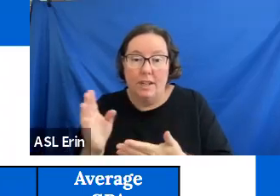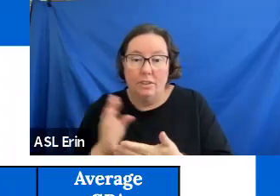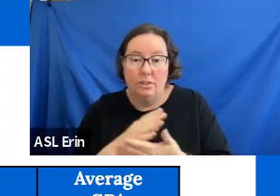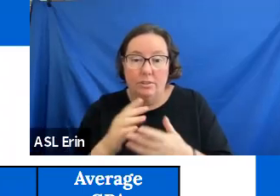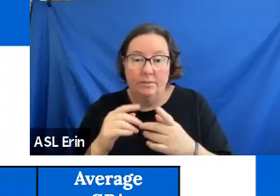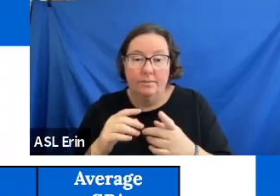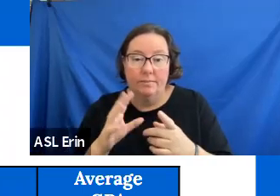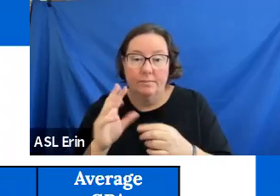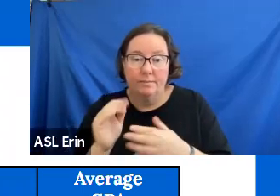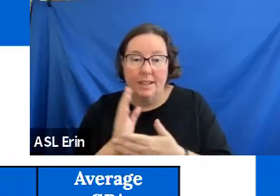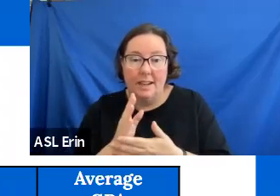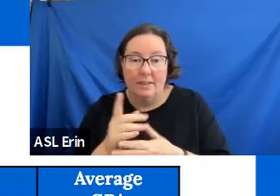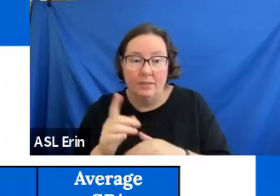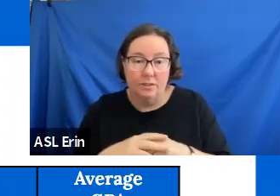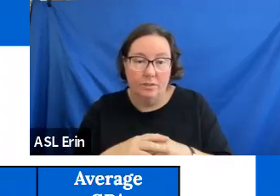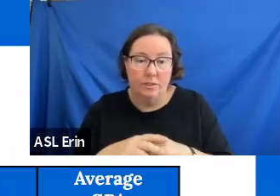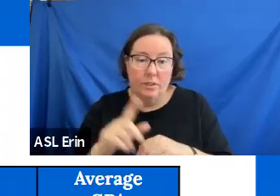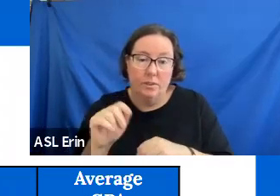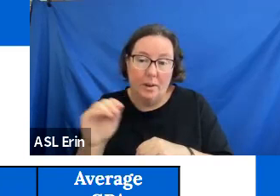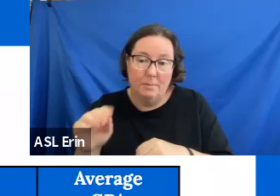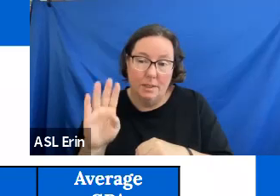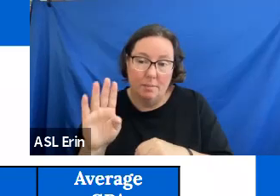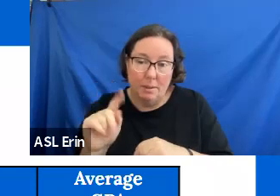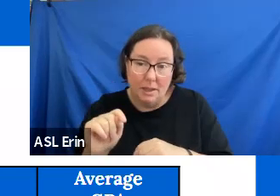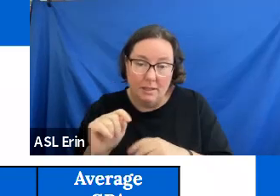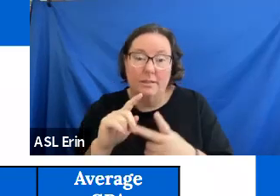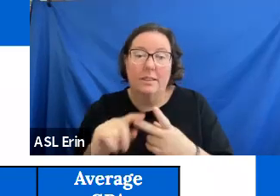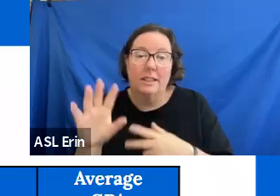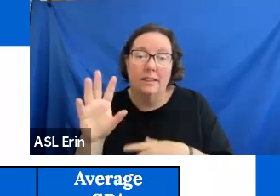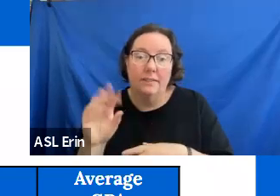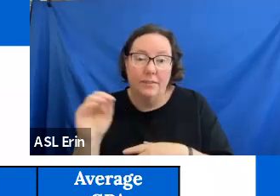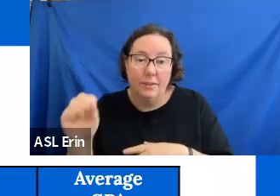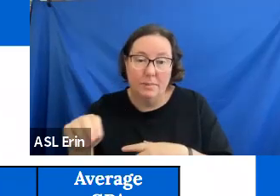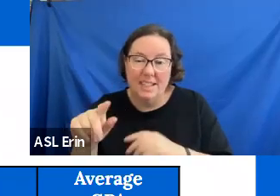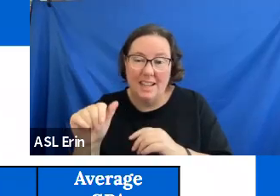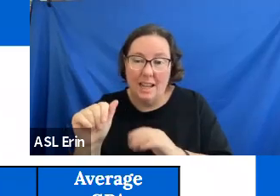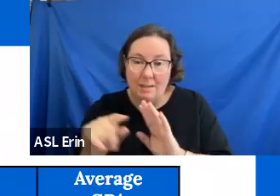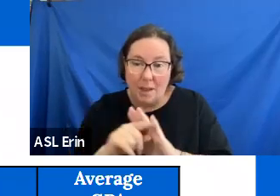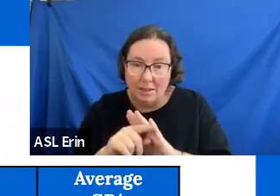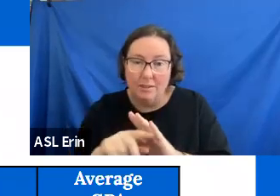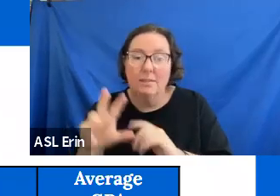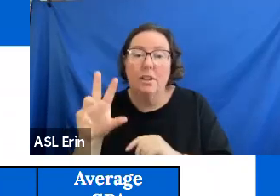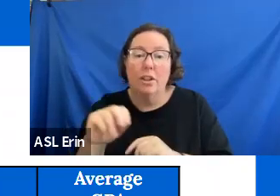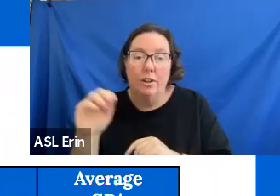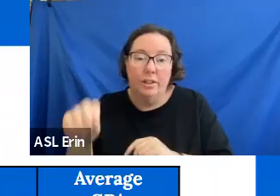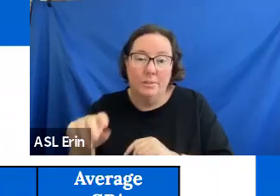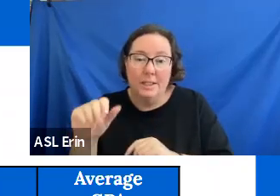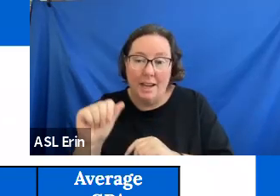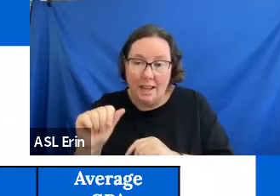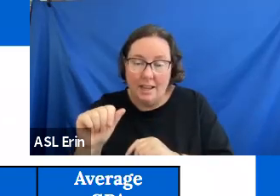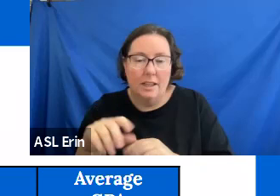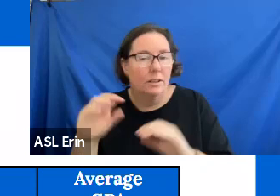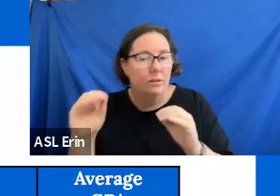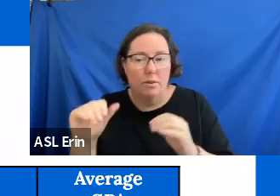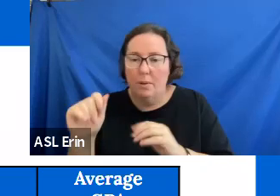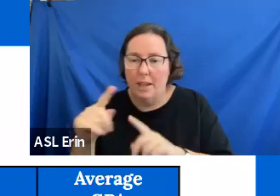then 20% with a B+, 50% with the A-, 30% with an A, and none with the A+. You also see